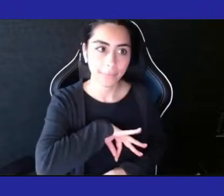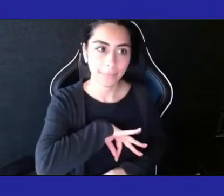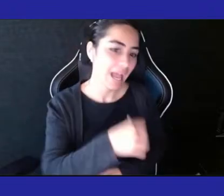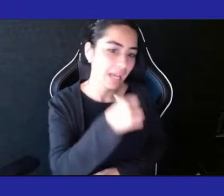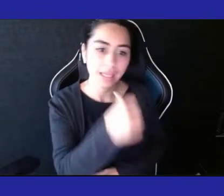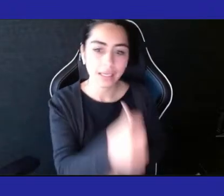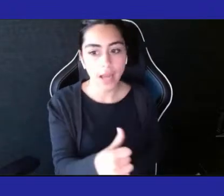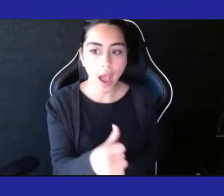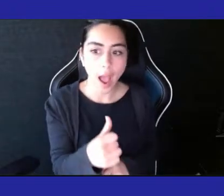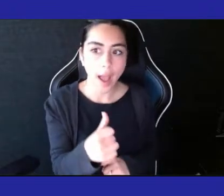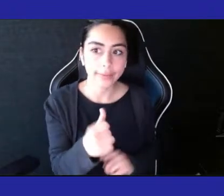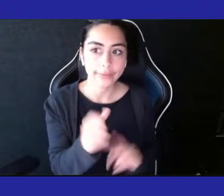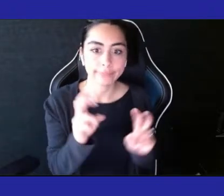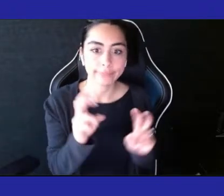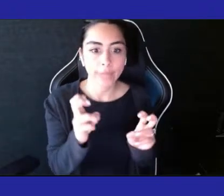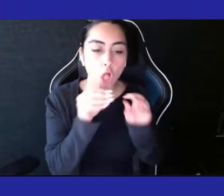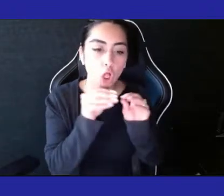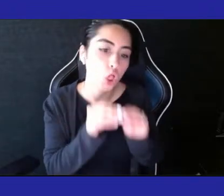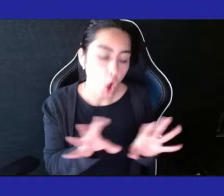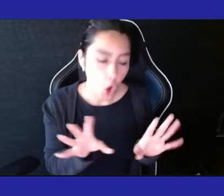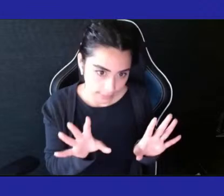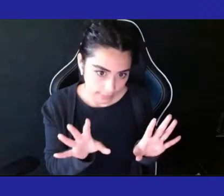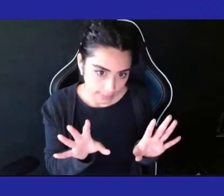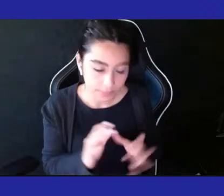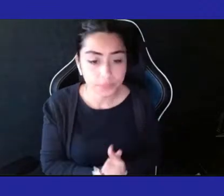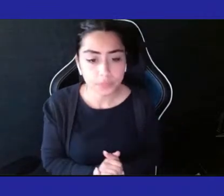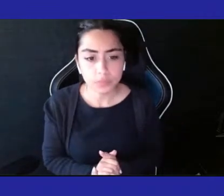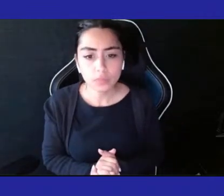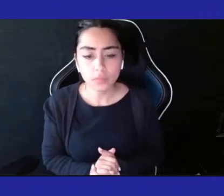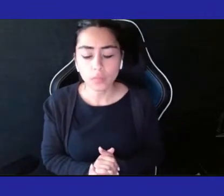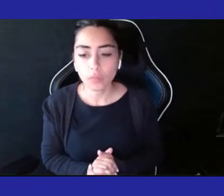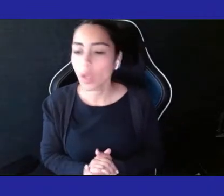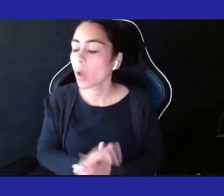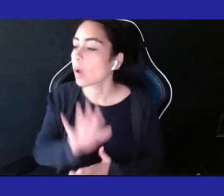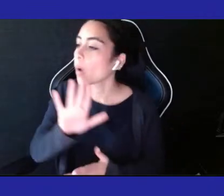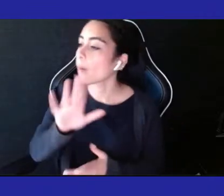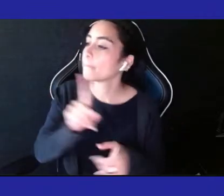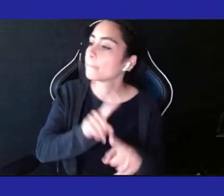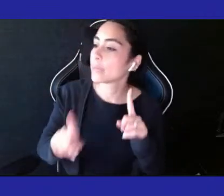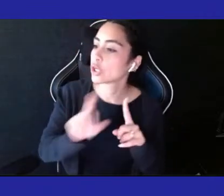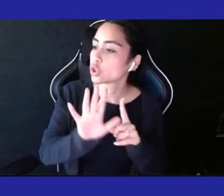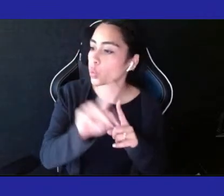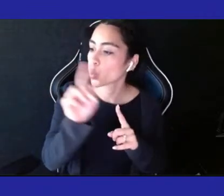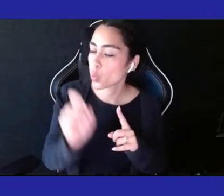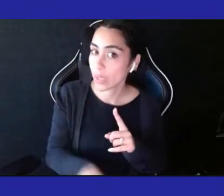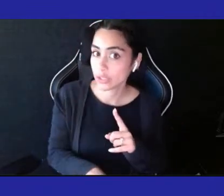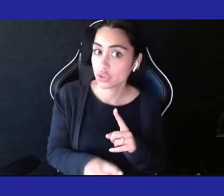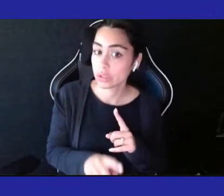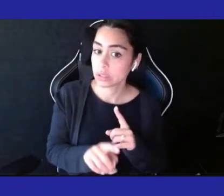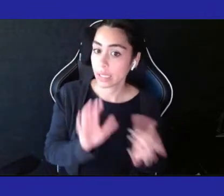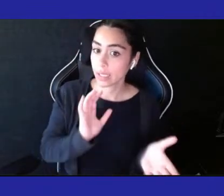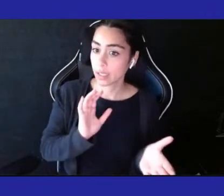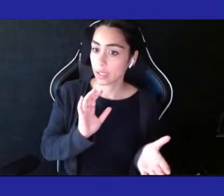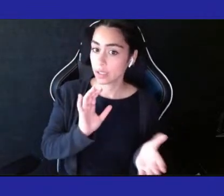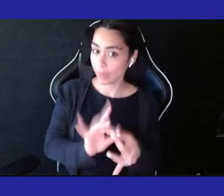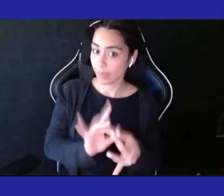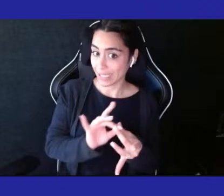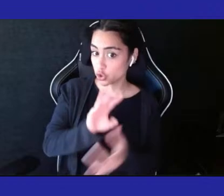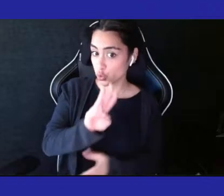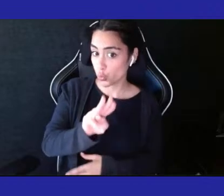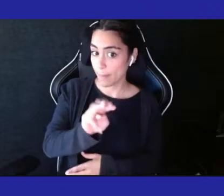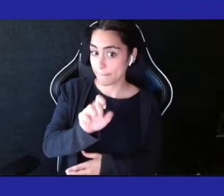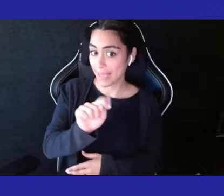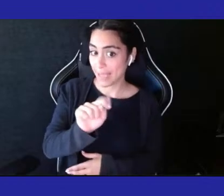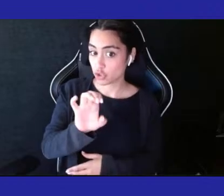Right. But Sally, was your question that because, the metric, I mean, we're doing far better than our targets, does that